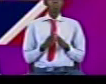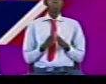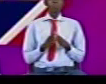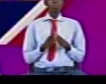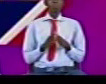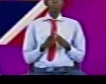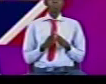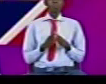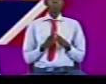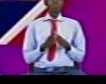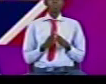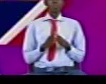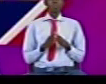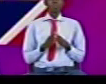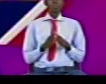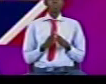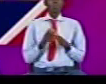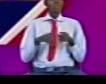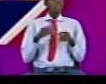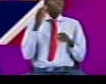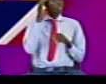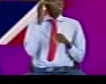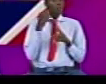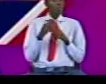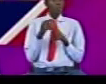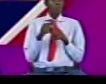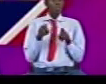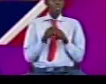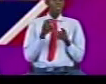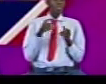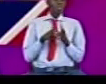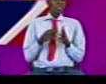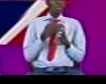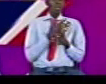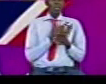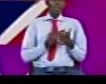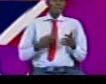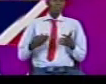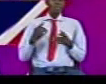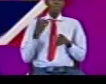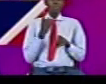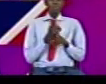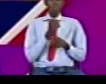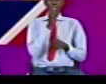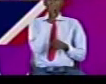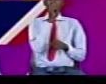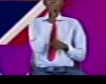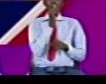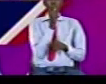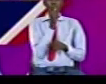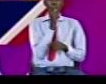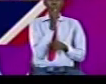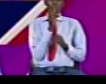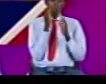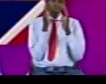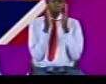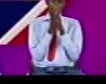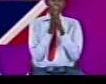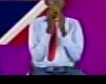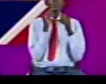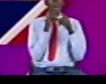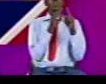You cannot listen to a message like this and remain silent. Open your mouth and call upon the name of the Lord.